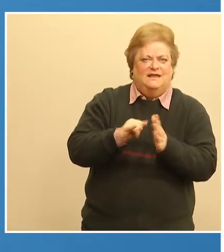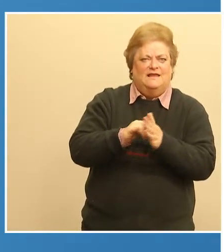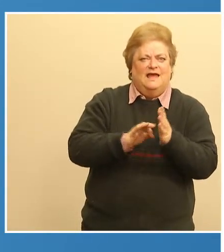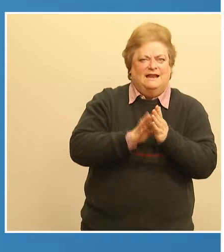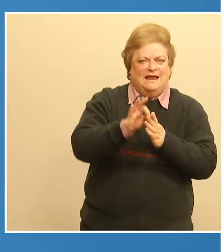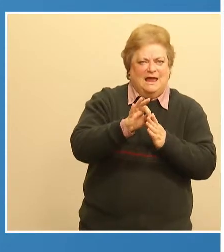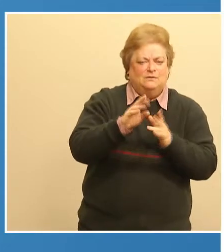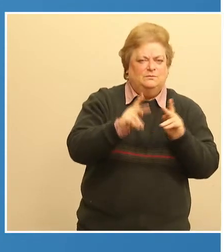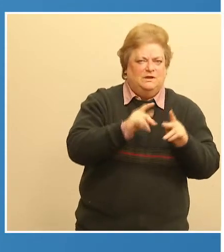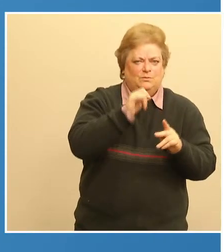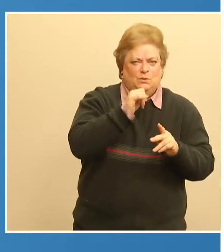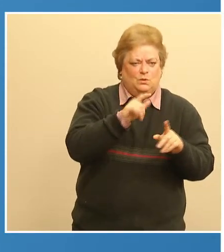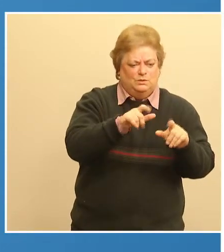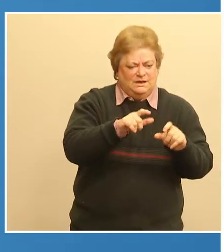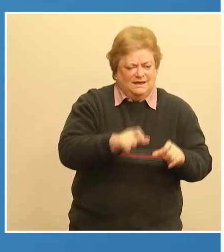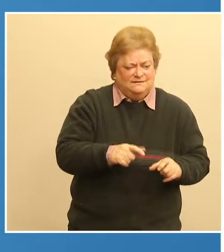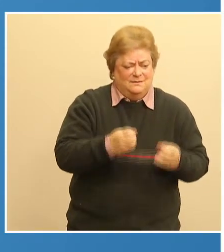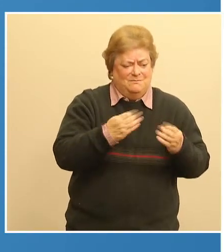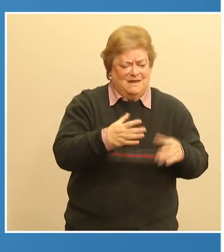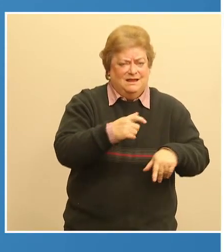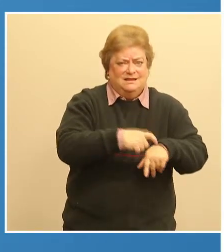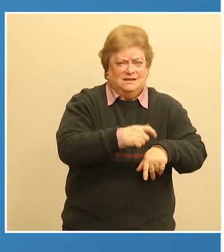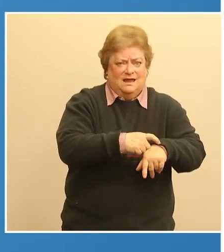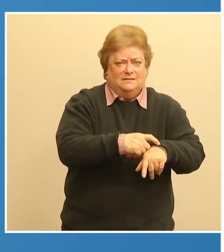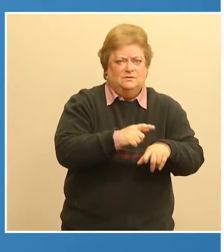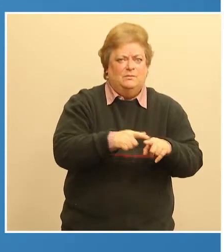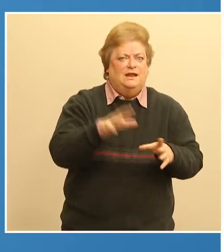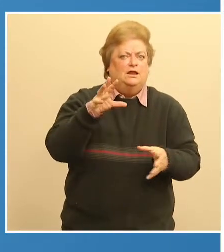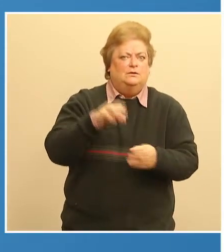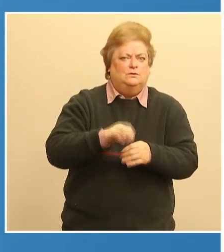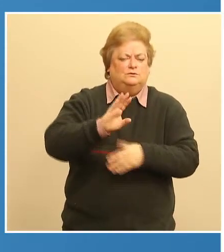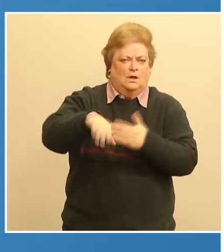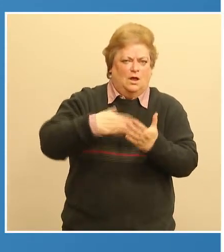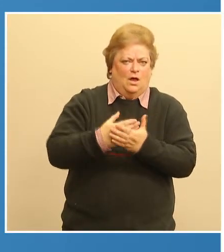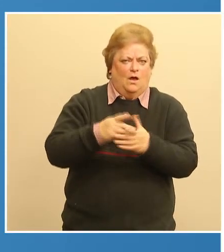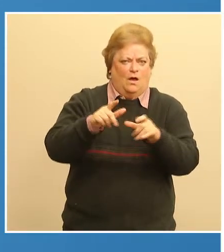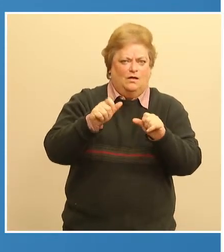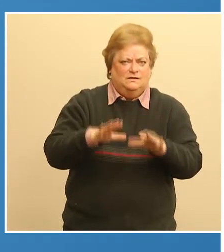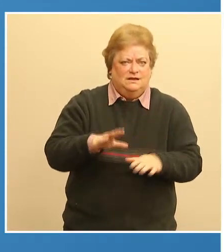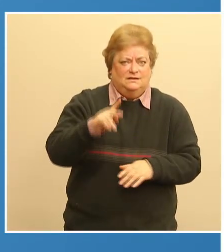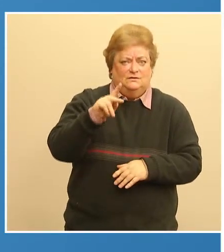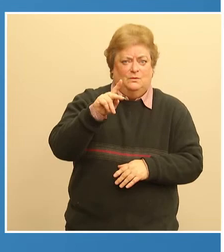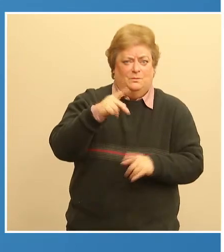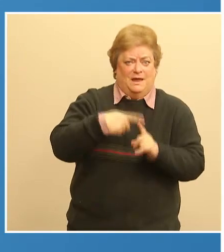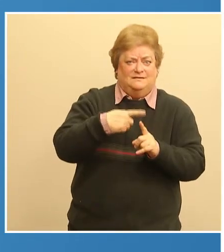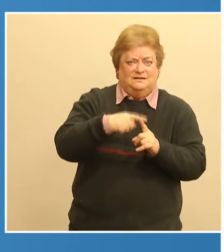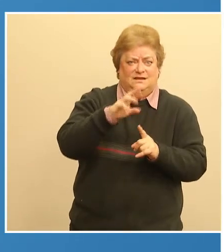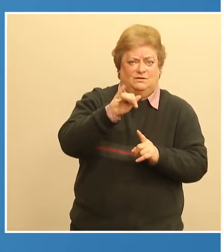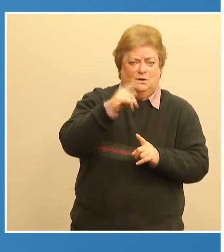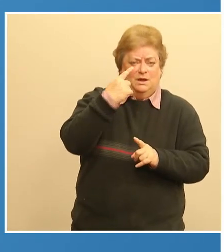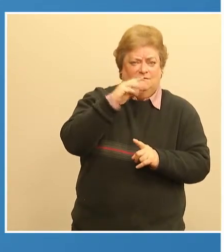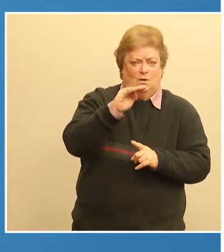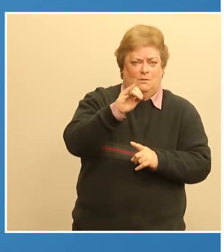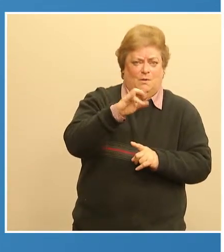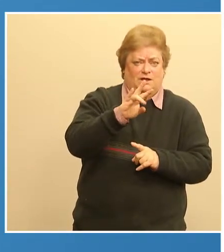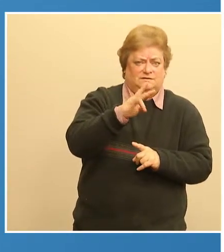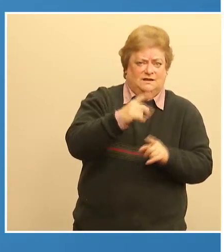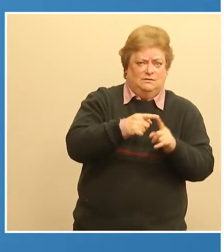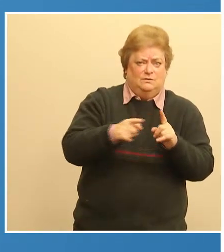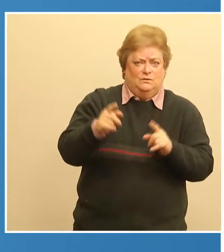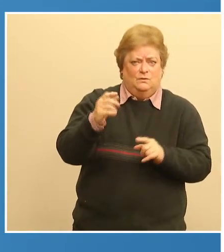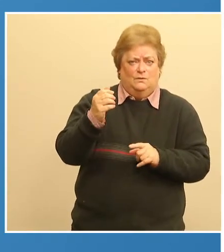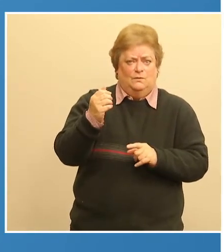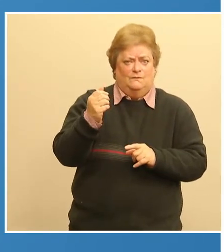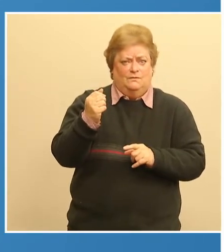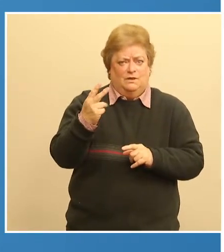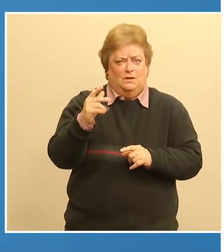who are tested multiple times, but it also includes all the tests. So the positivity rate for March 7th through March 13th